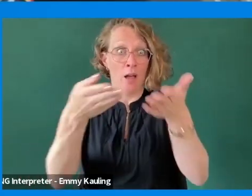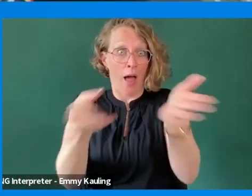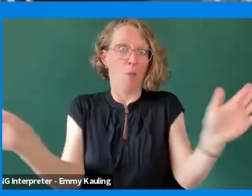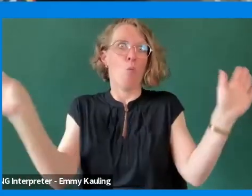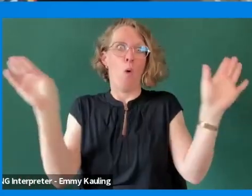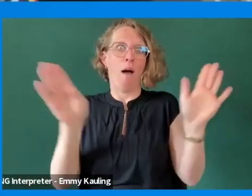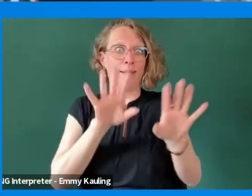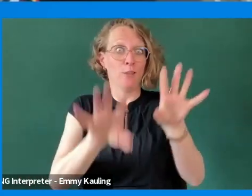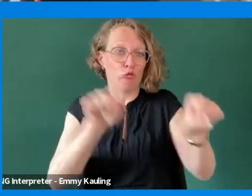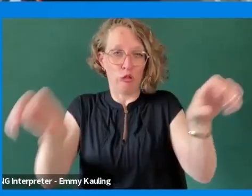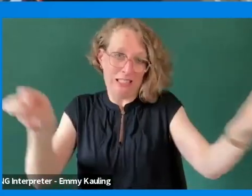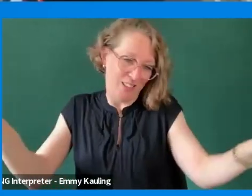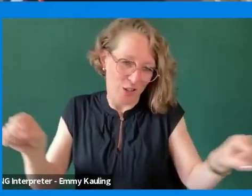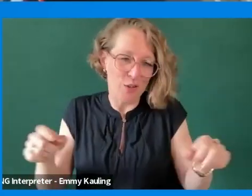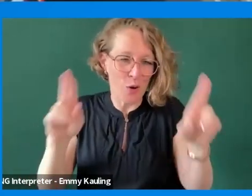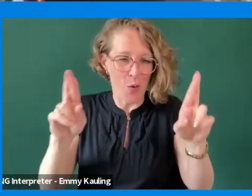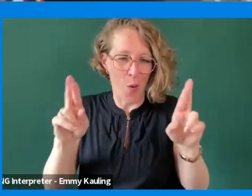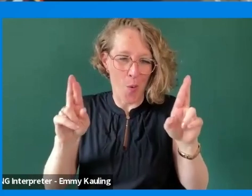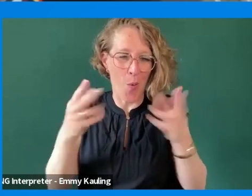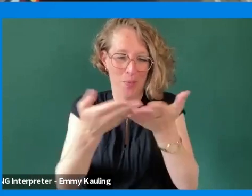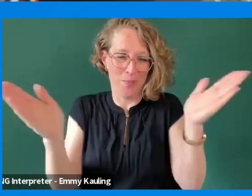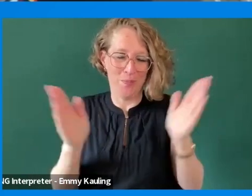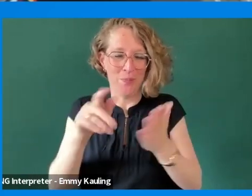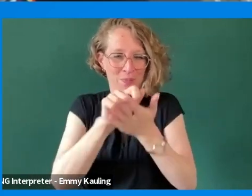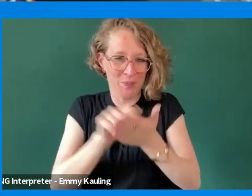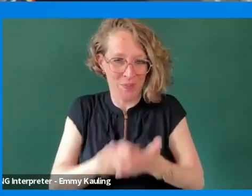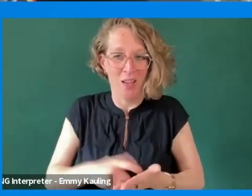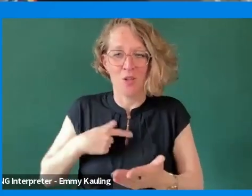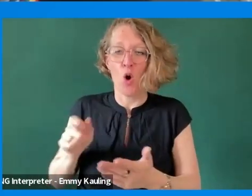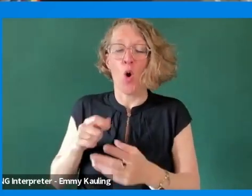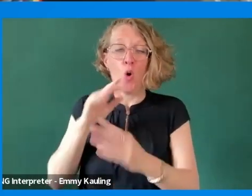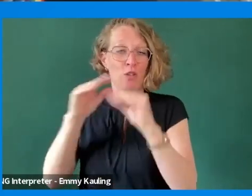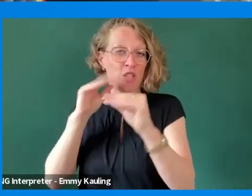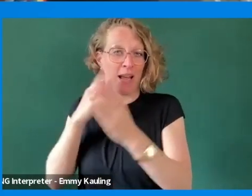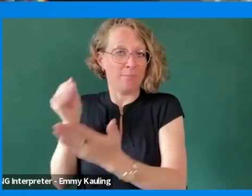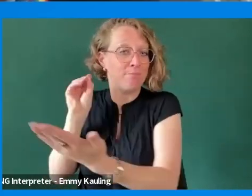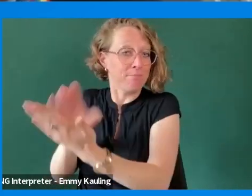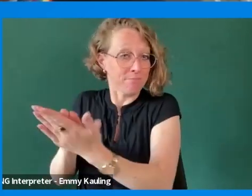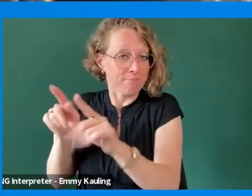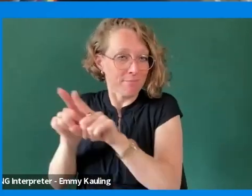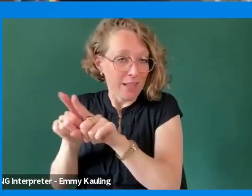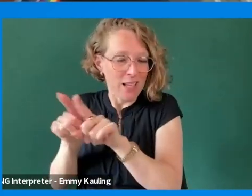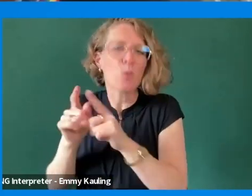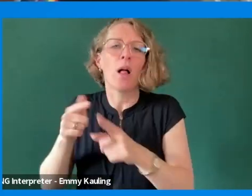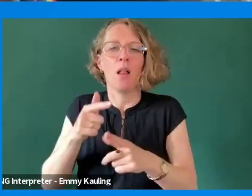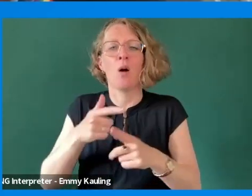as possible. So I'm going to put a link to the chat for that, but it is basically about